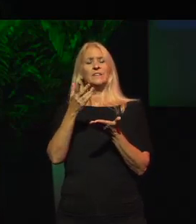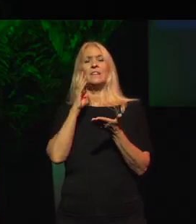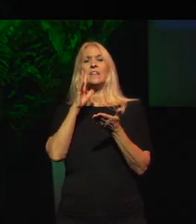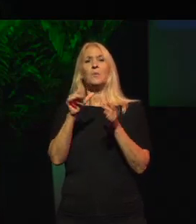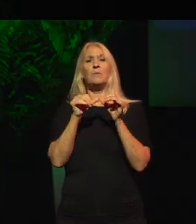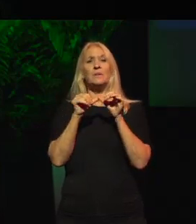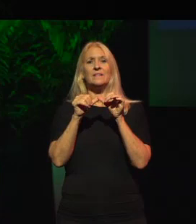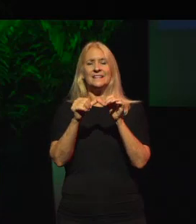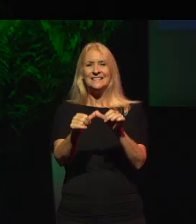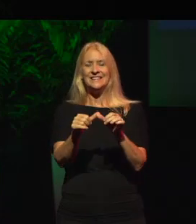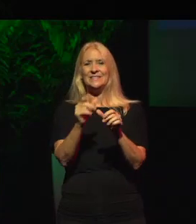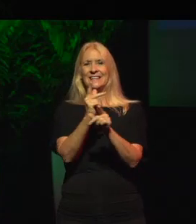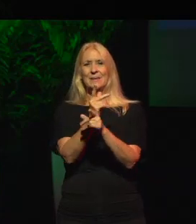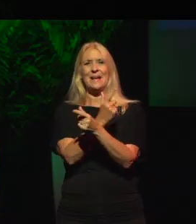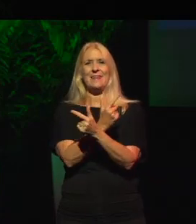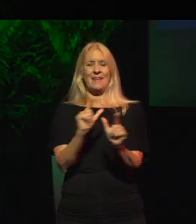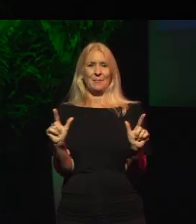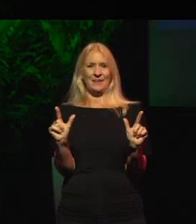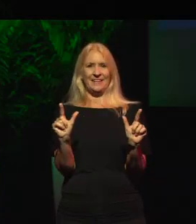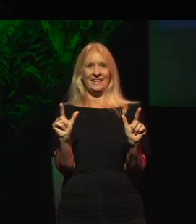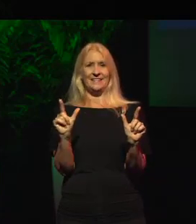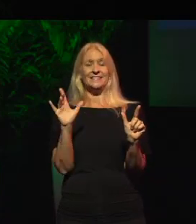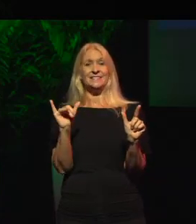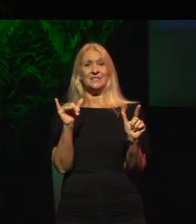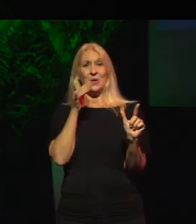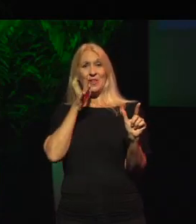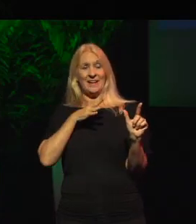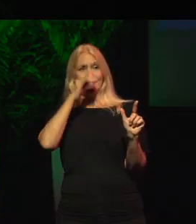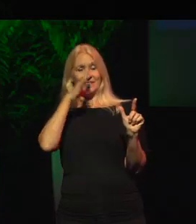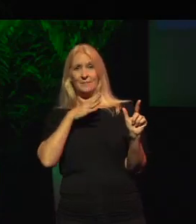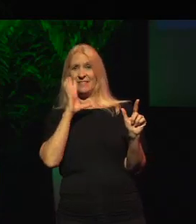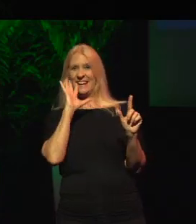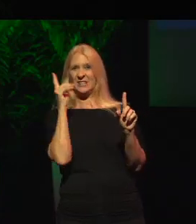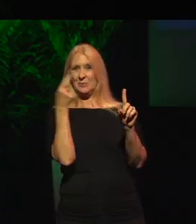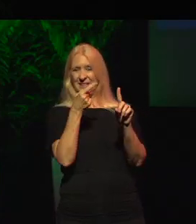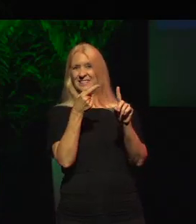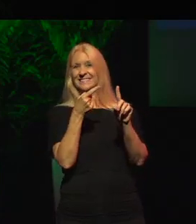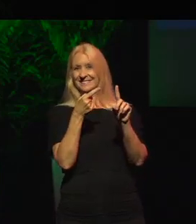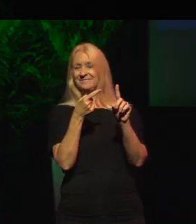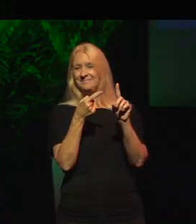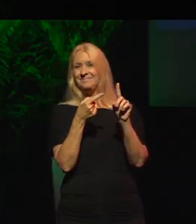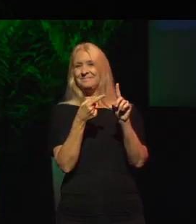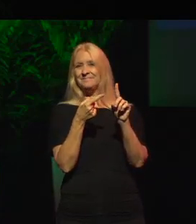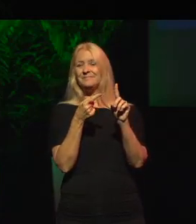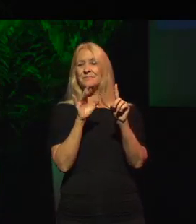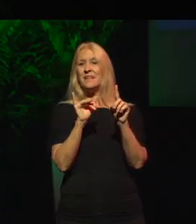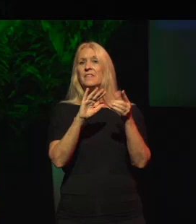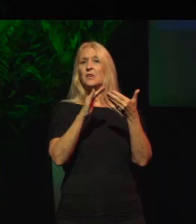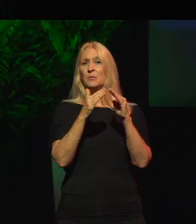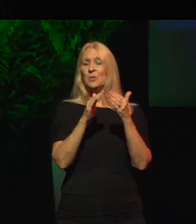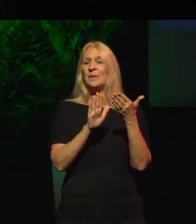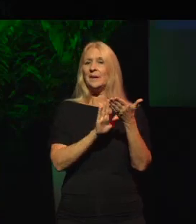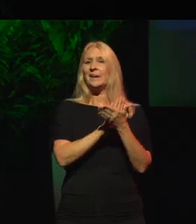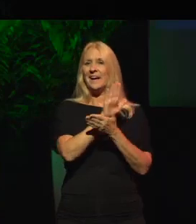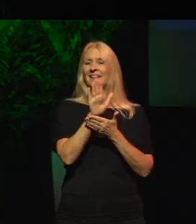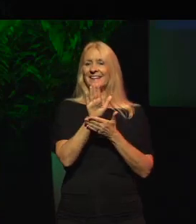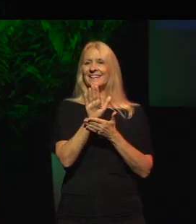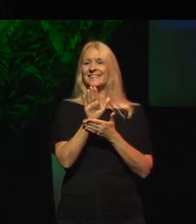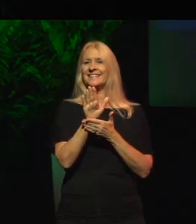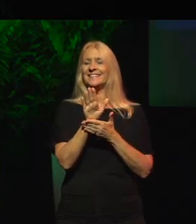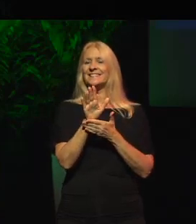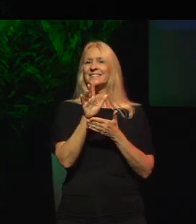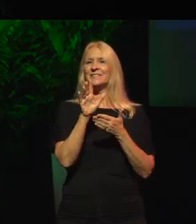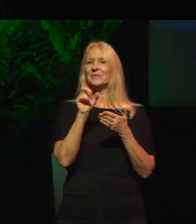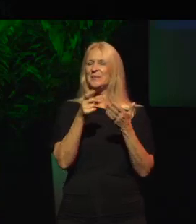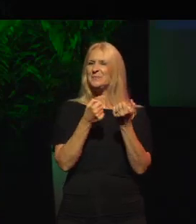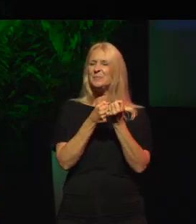And so, ladies and gentlemen, that is our mission. That is the mission of this community's college. And we have a lot to be proud